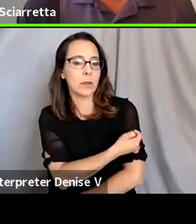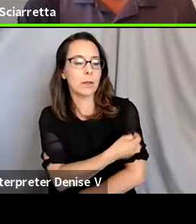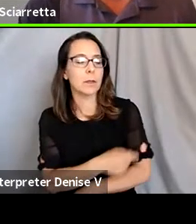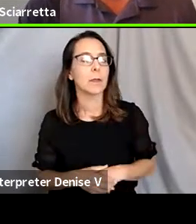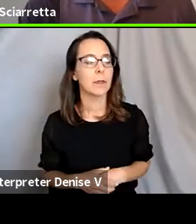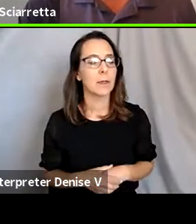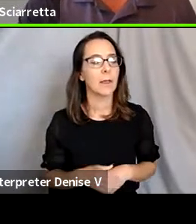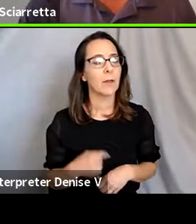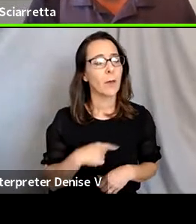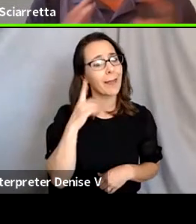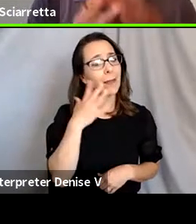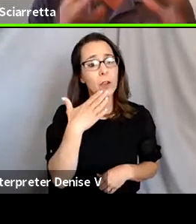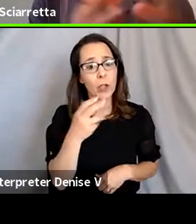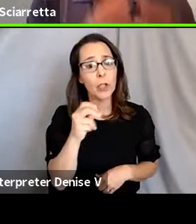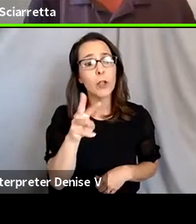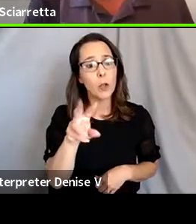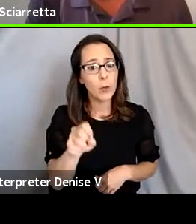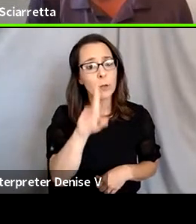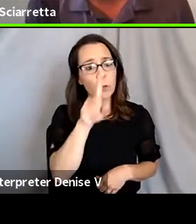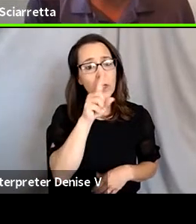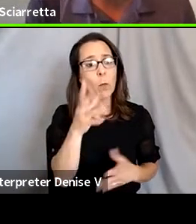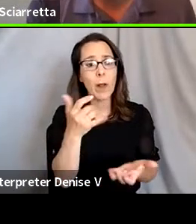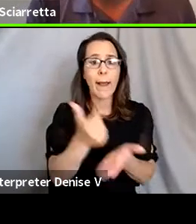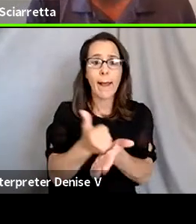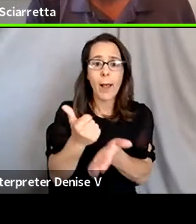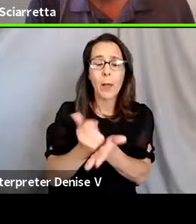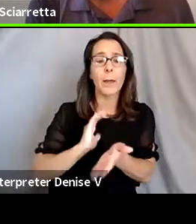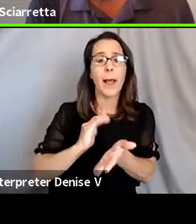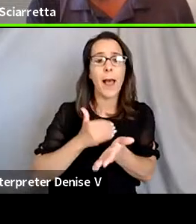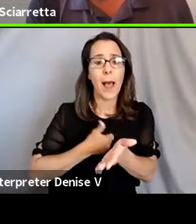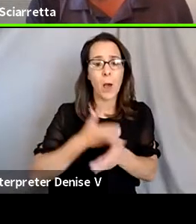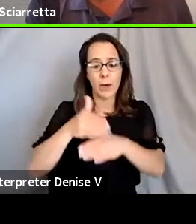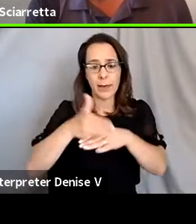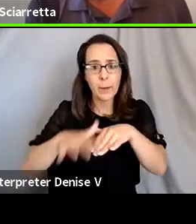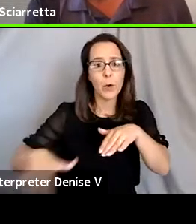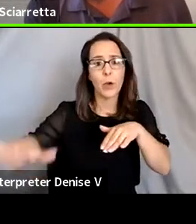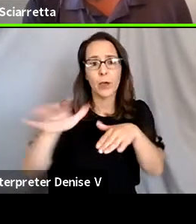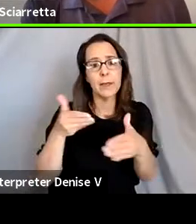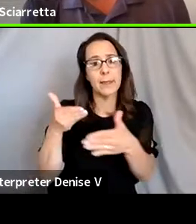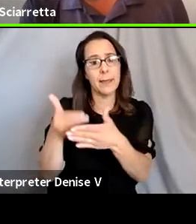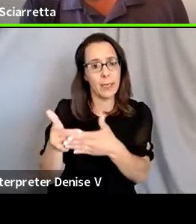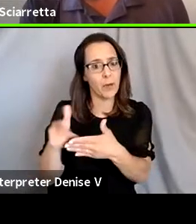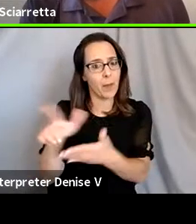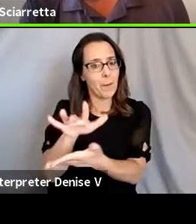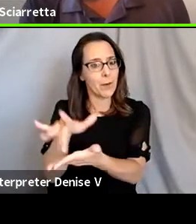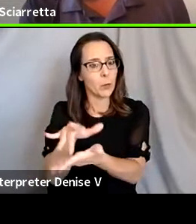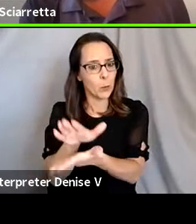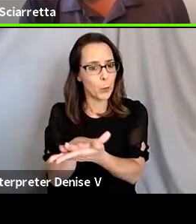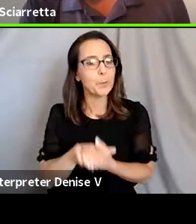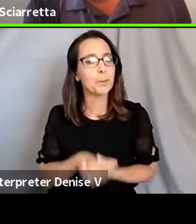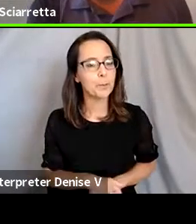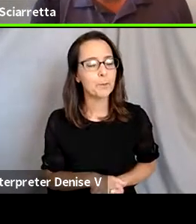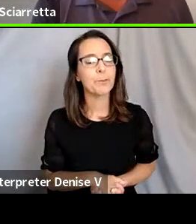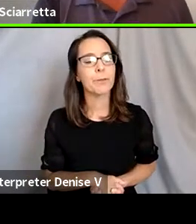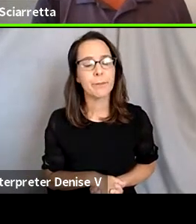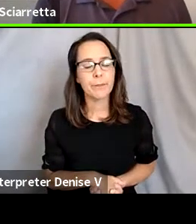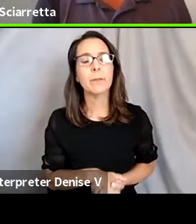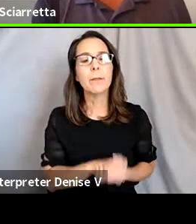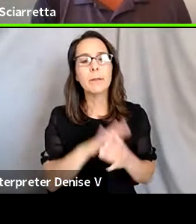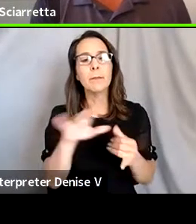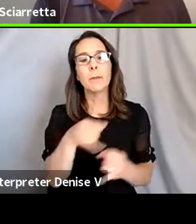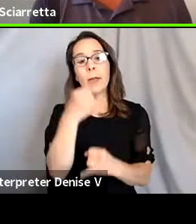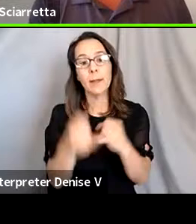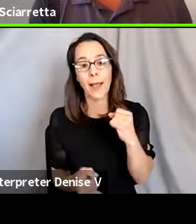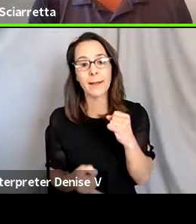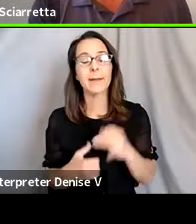So I think that's good news, and we want to really help out the neighborhood surrounding the middle school as well. The last thing I just wanted to